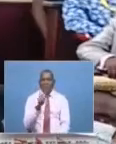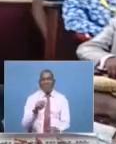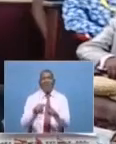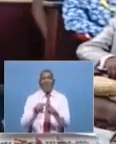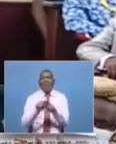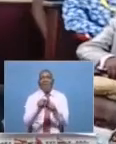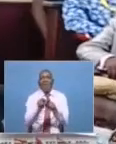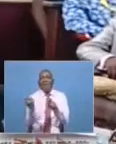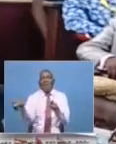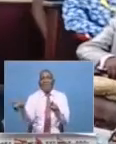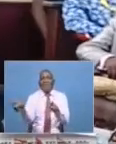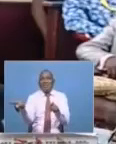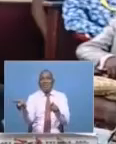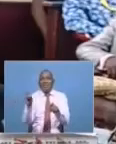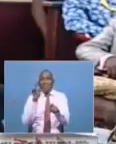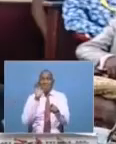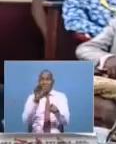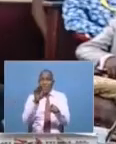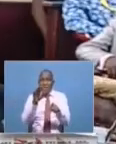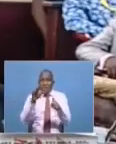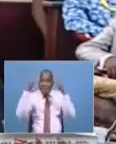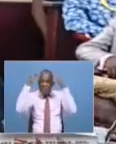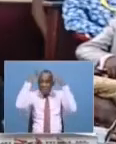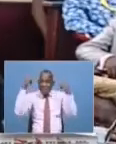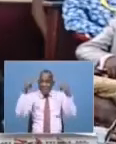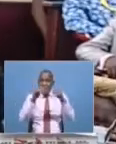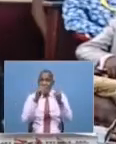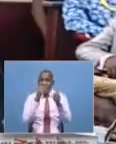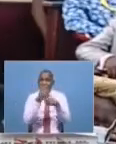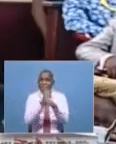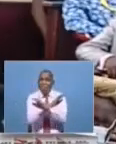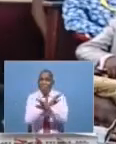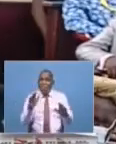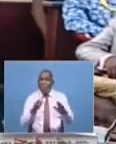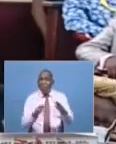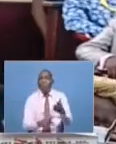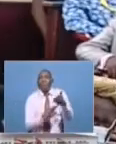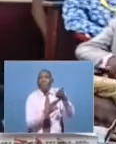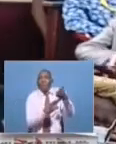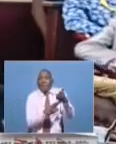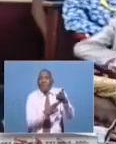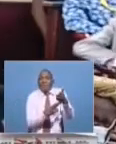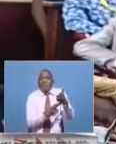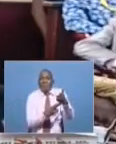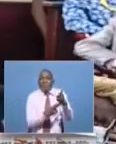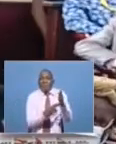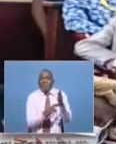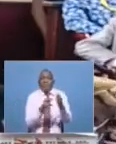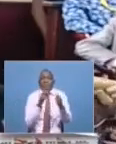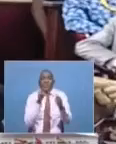provision of the law. Your Lordships made no reference whatsoever to that. That's clear on the face of the ruling.